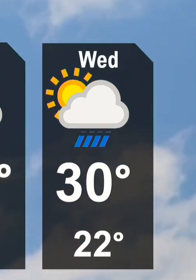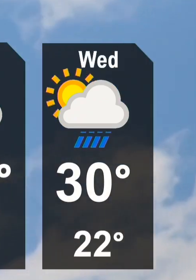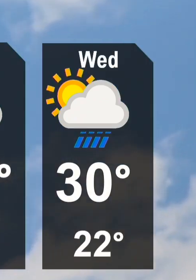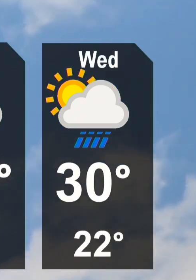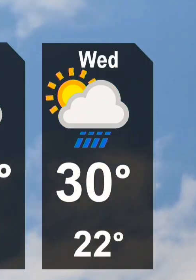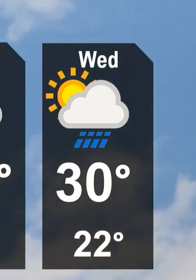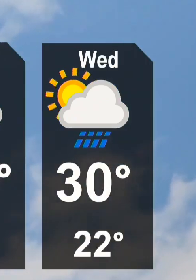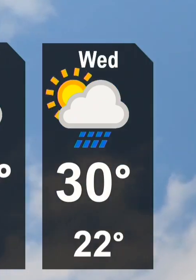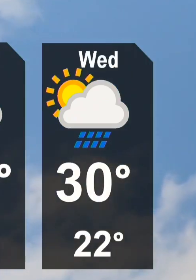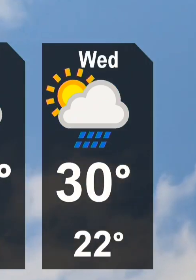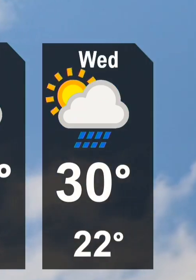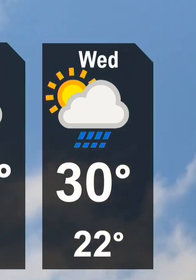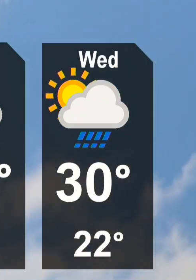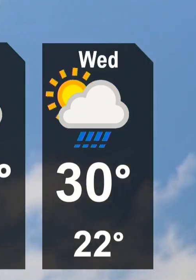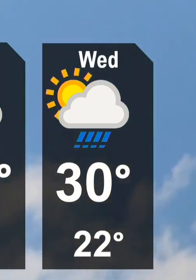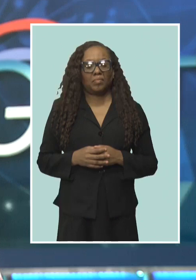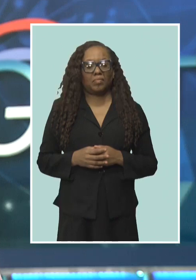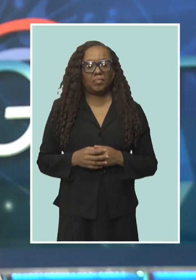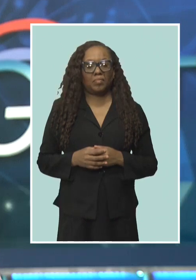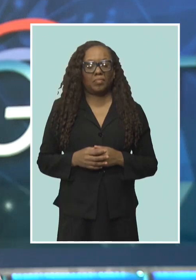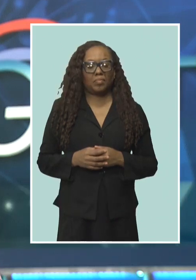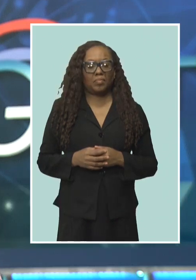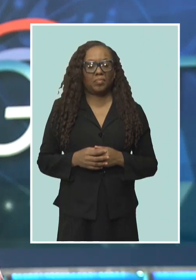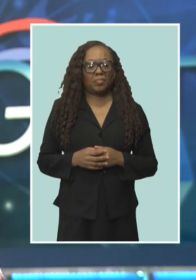and showers can be expected.